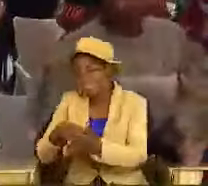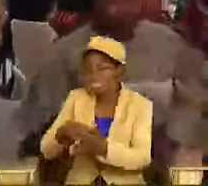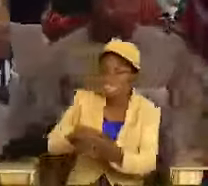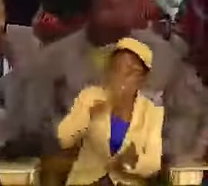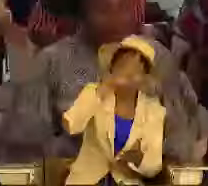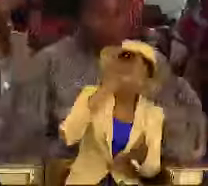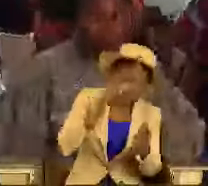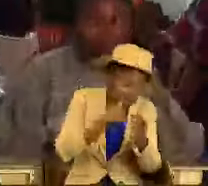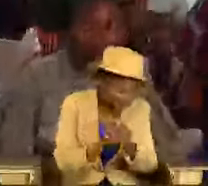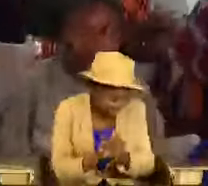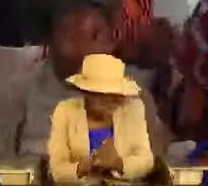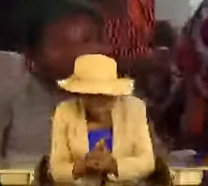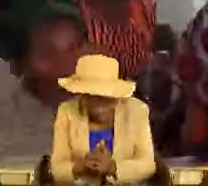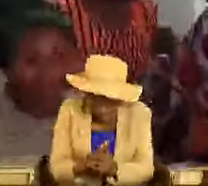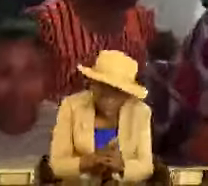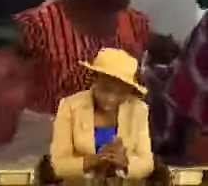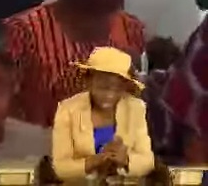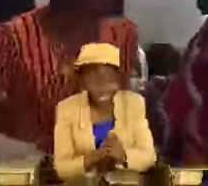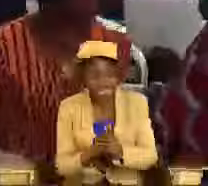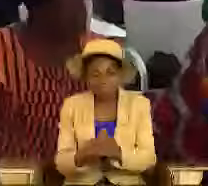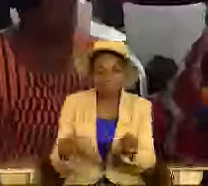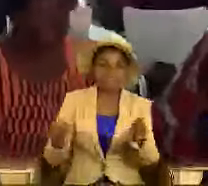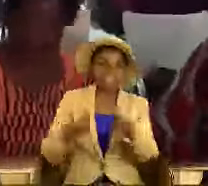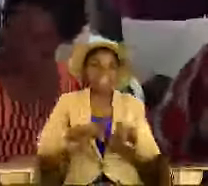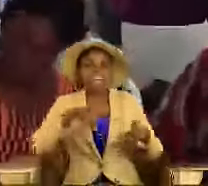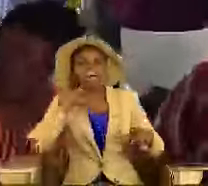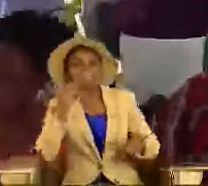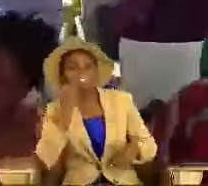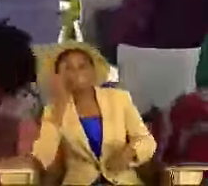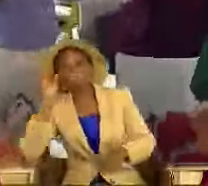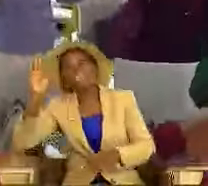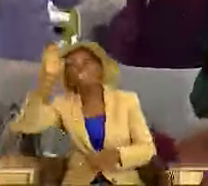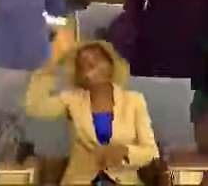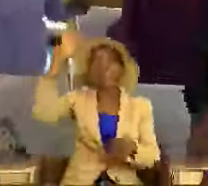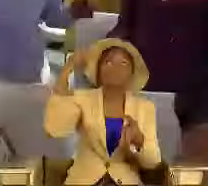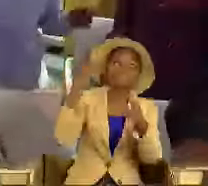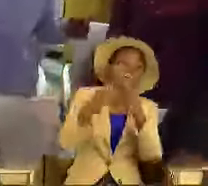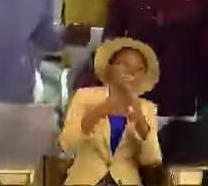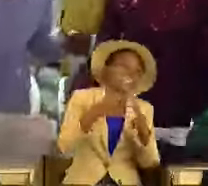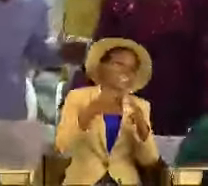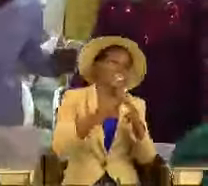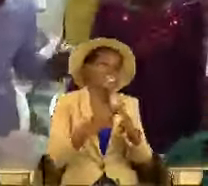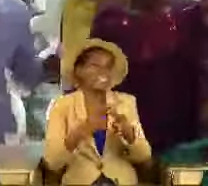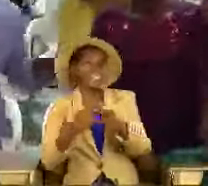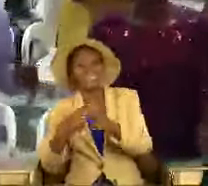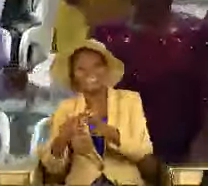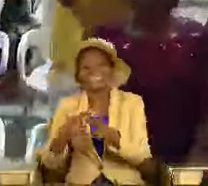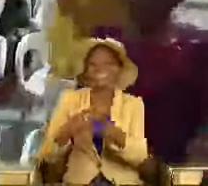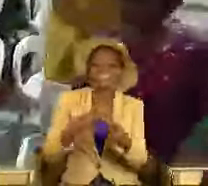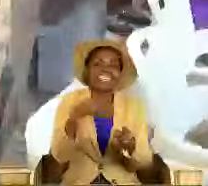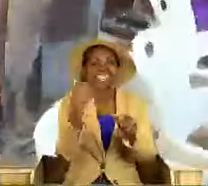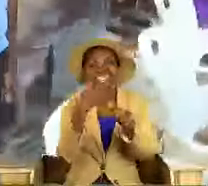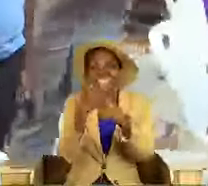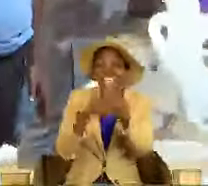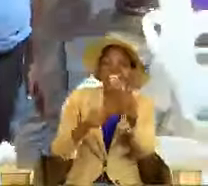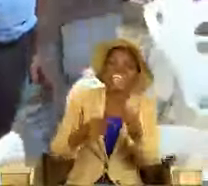every KN shall and the mission of the